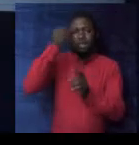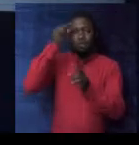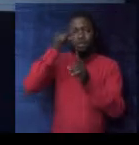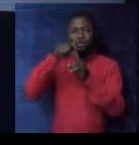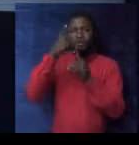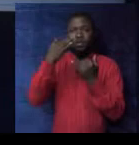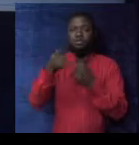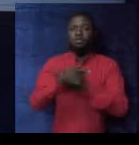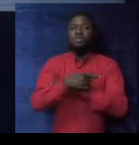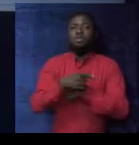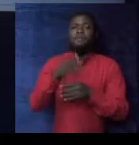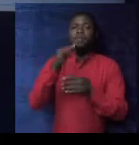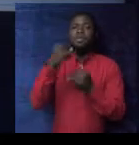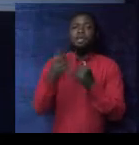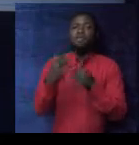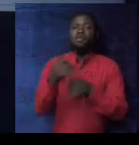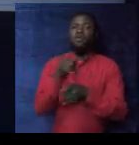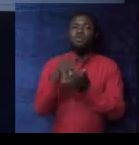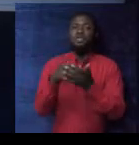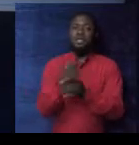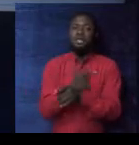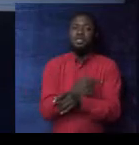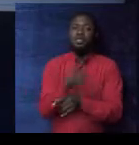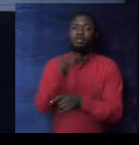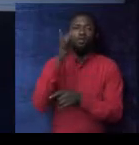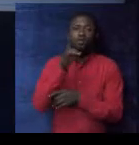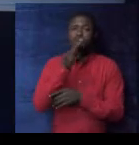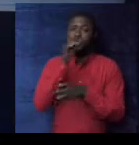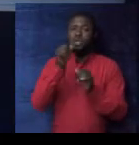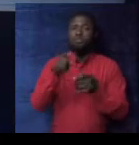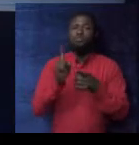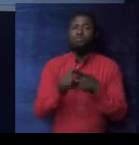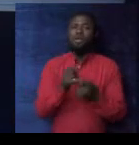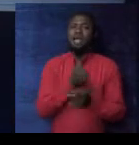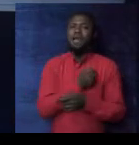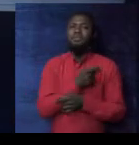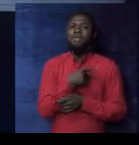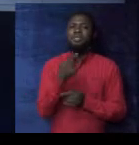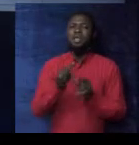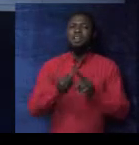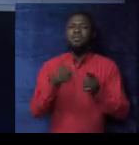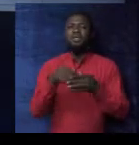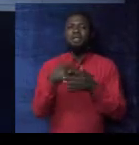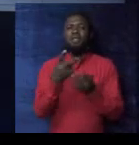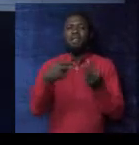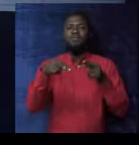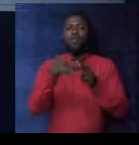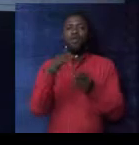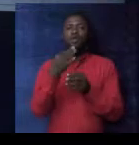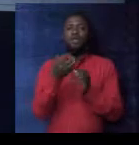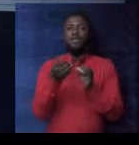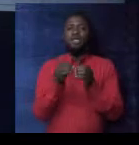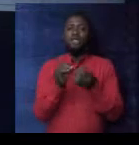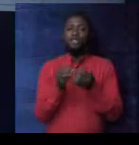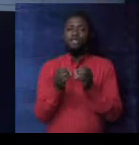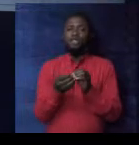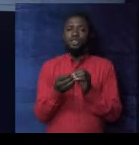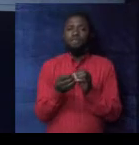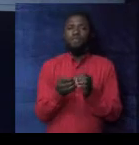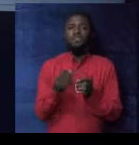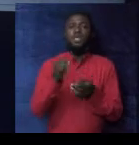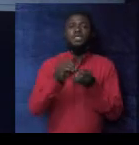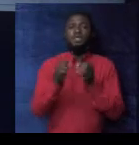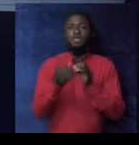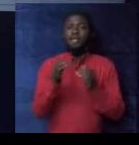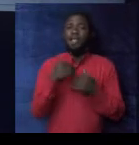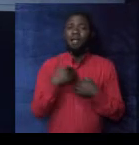our learning objectives for today? By the end of this lesson, you should be able to appreciate the difference in the value of digits. You